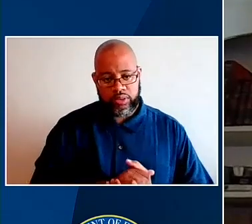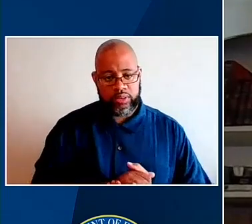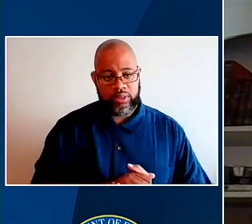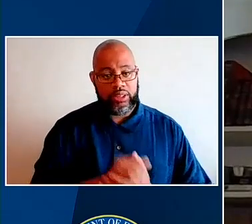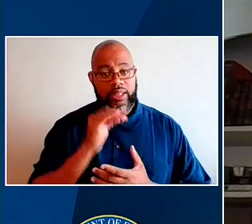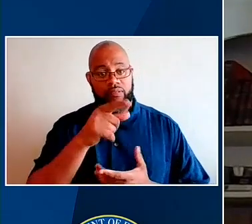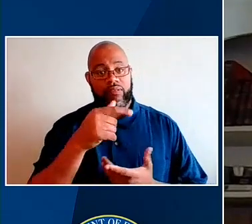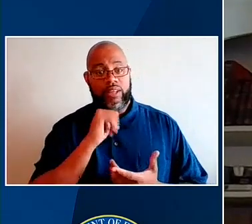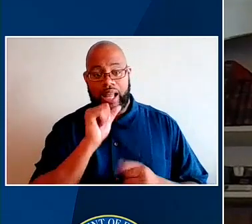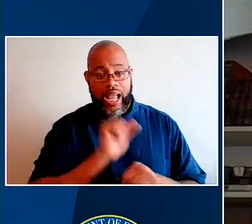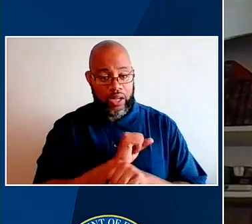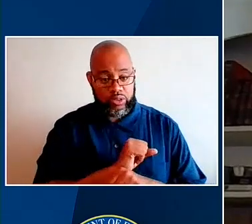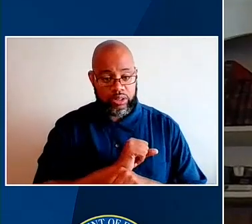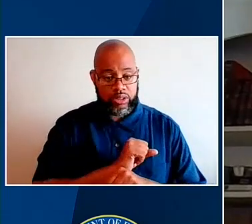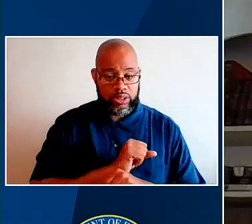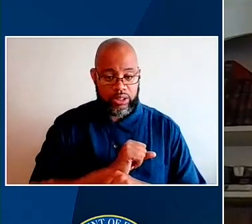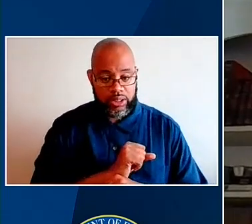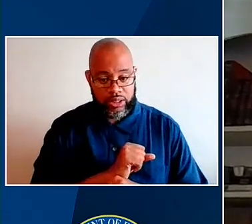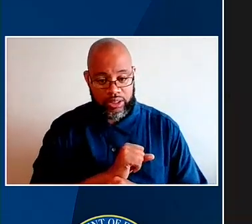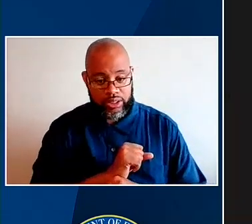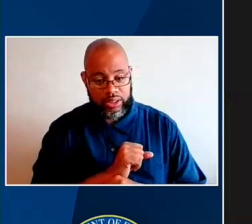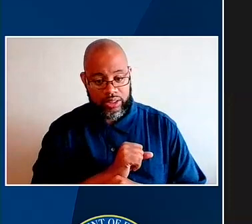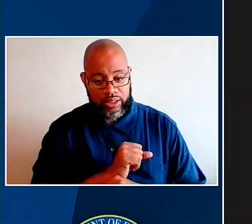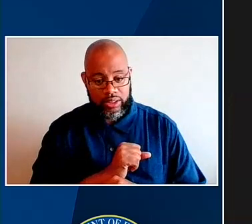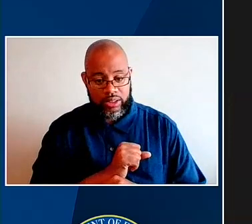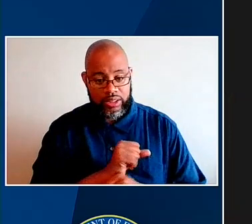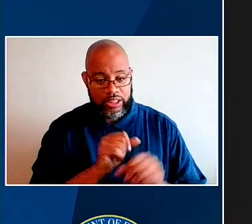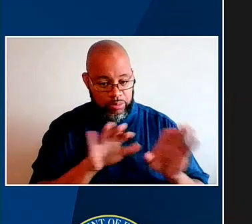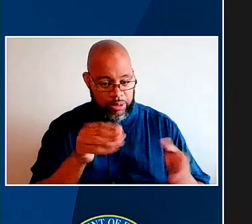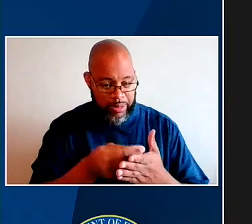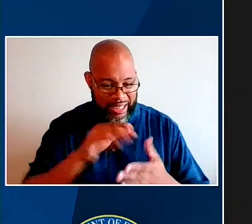hadn't actually dispersed yet. That makes sense?